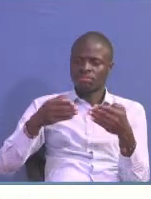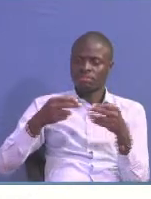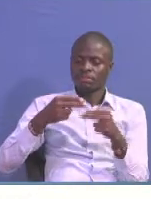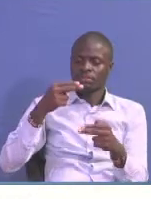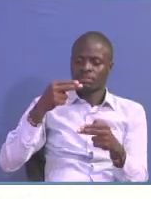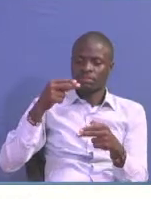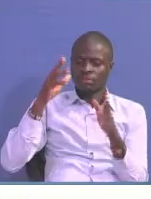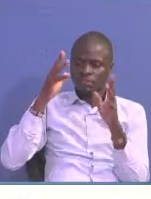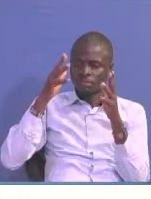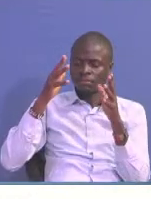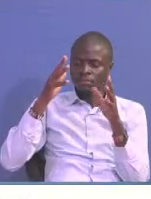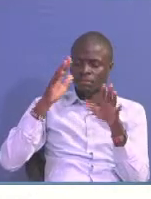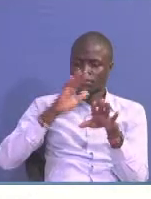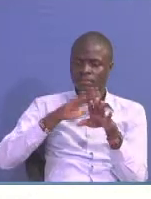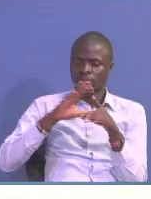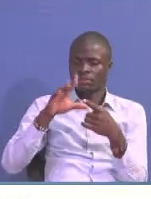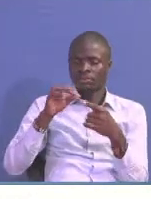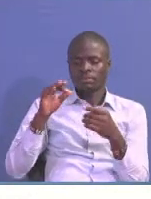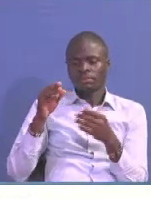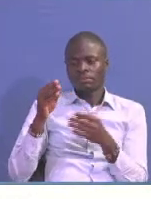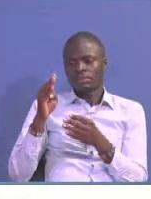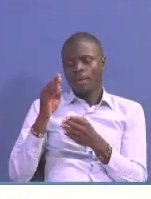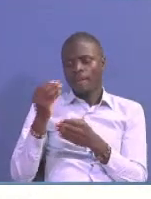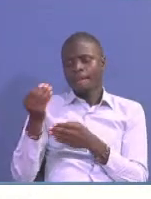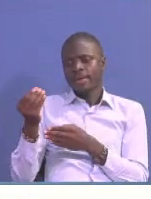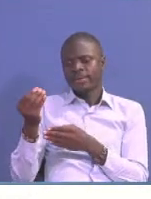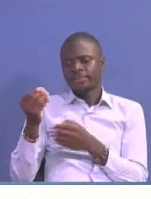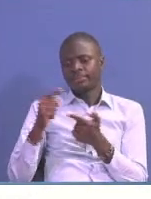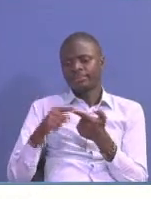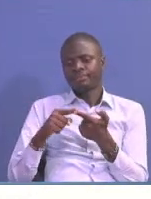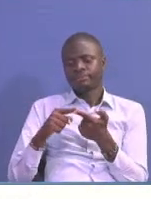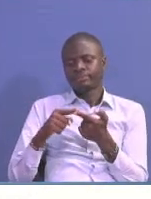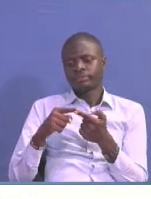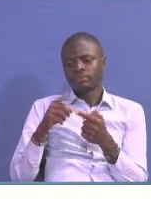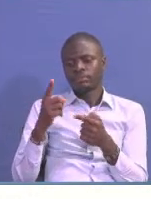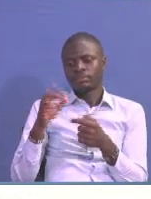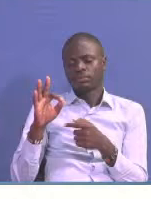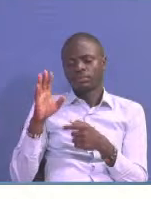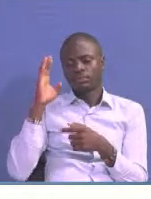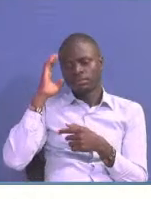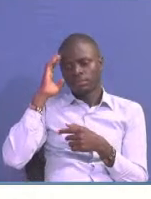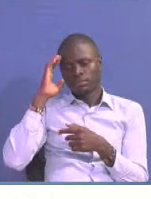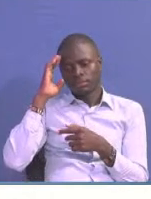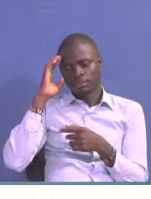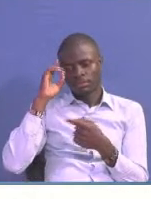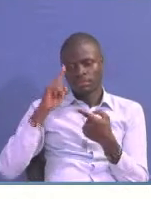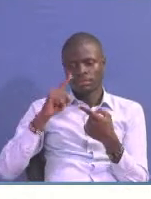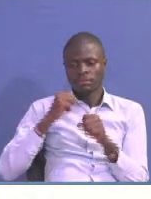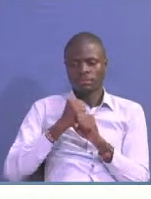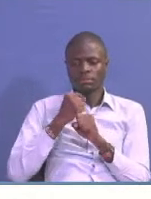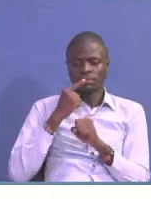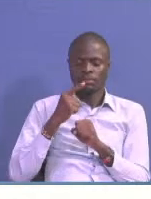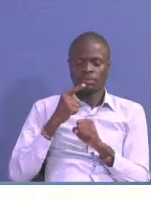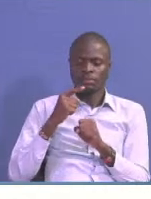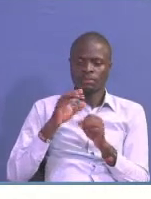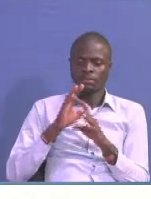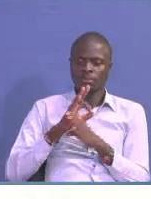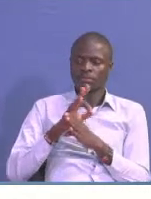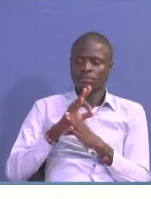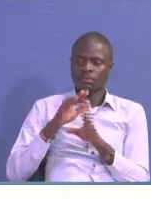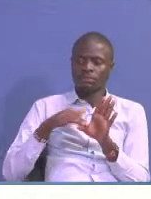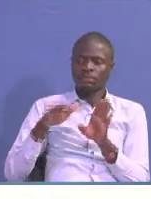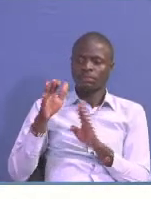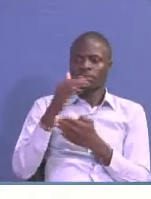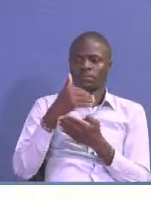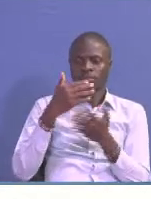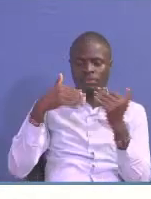highest priority in terms of budgetary allocation to the Ministry of Education to ensure that funding in all